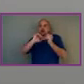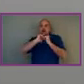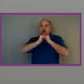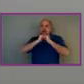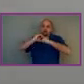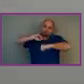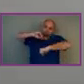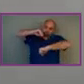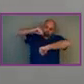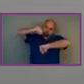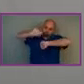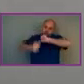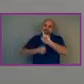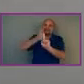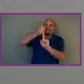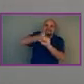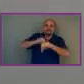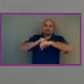as Lucy flies by.